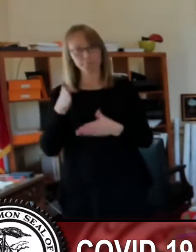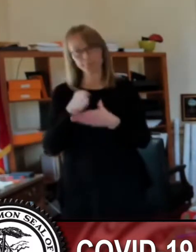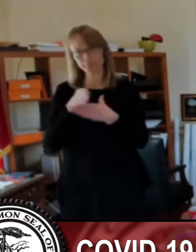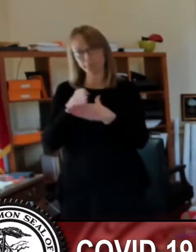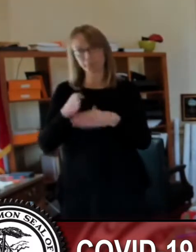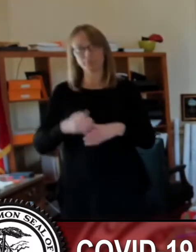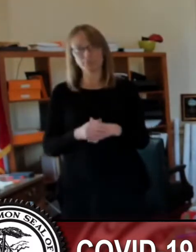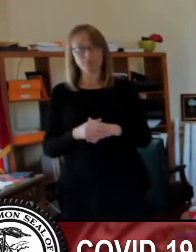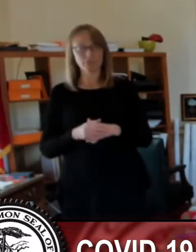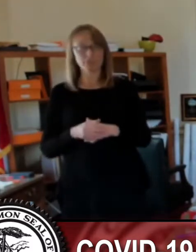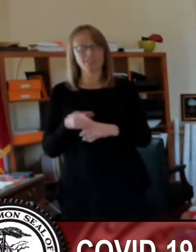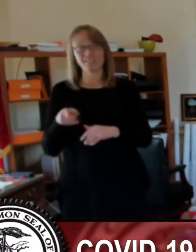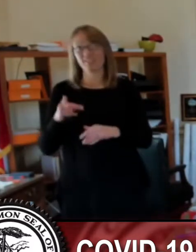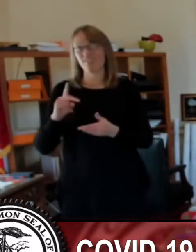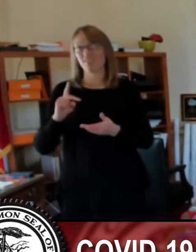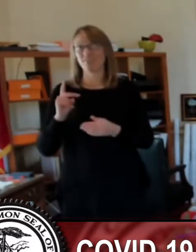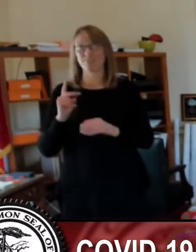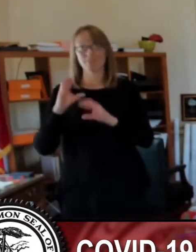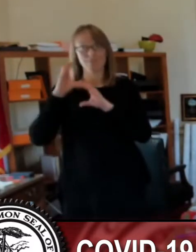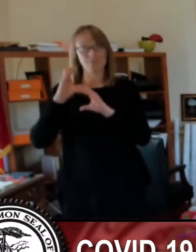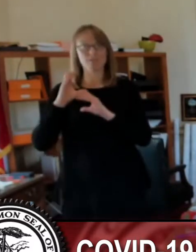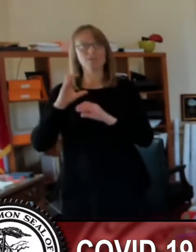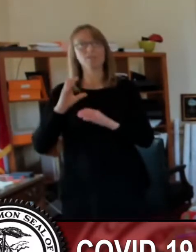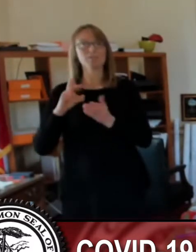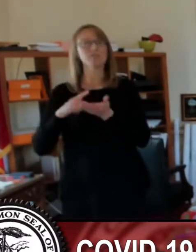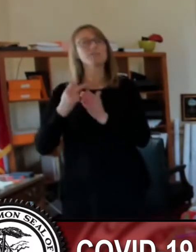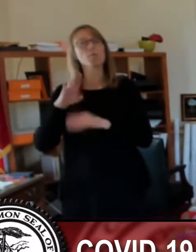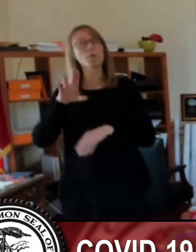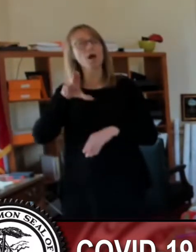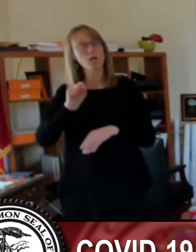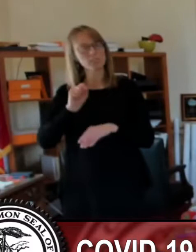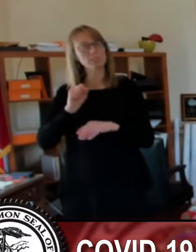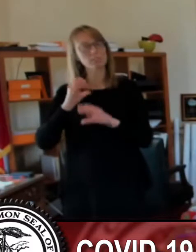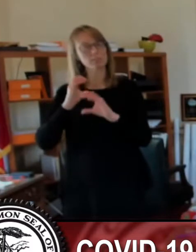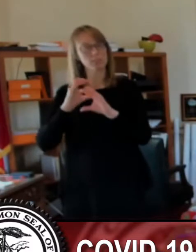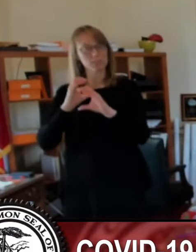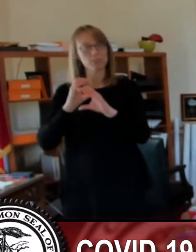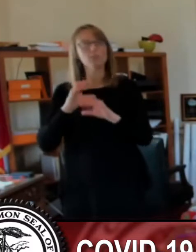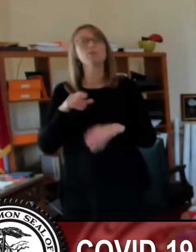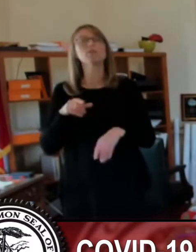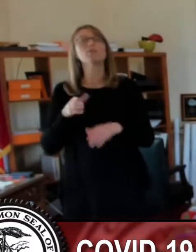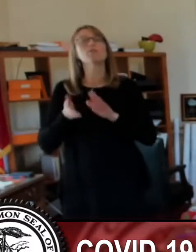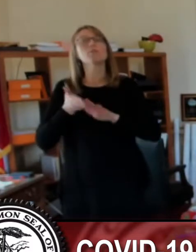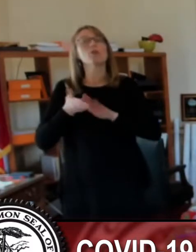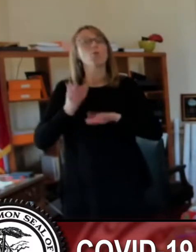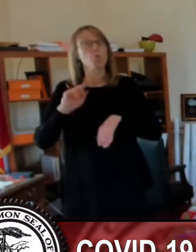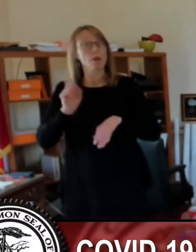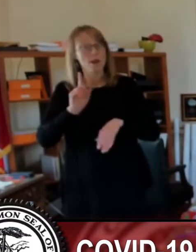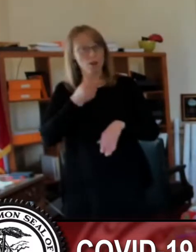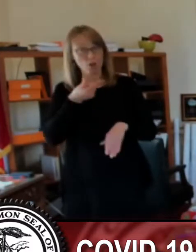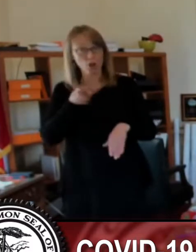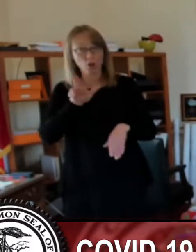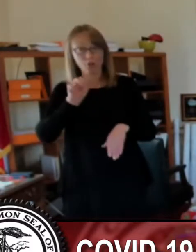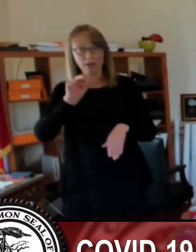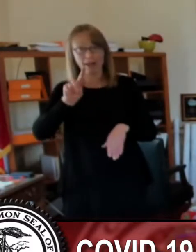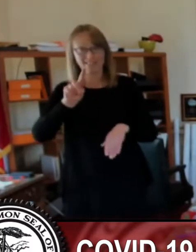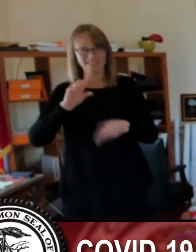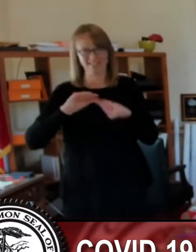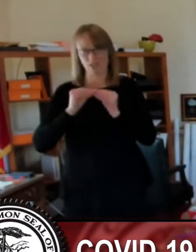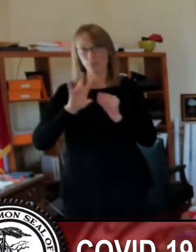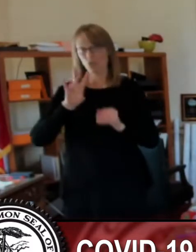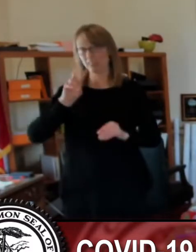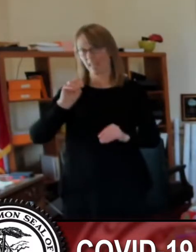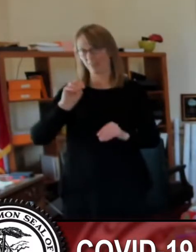and these are the double buses, will be running on Grand, which is our busiest bus line. It's the number 70 on